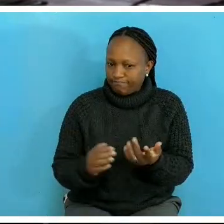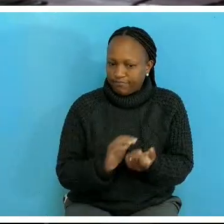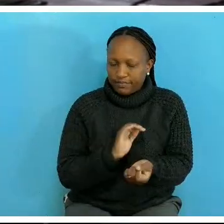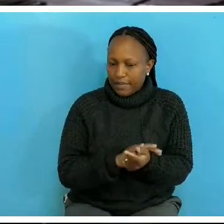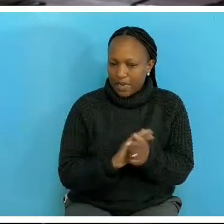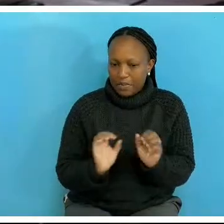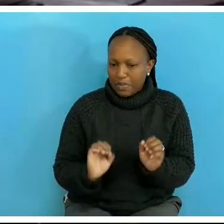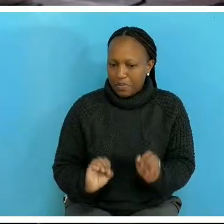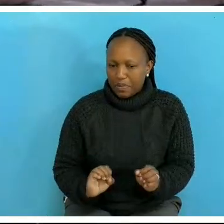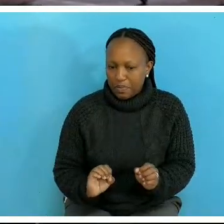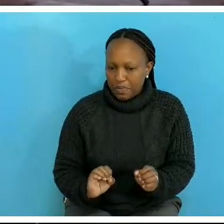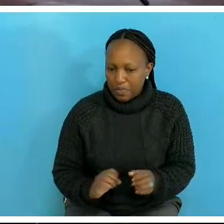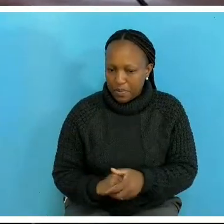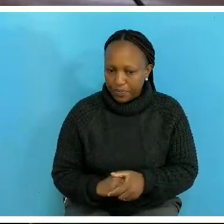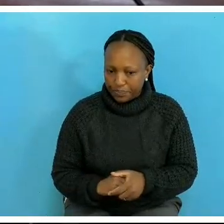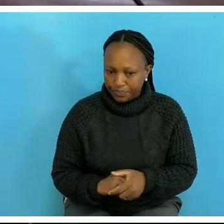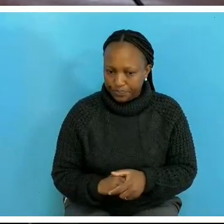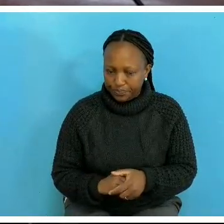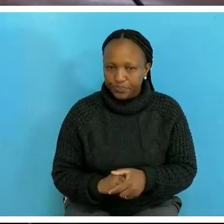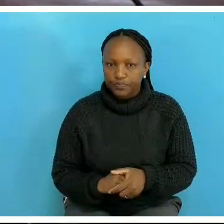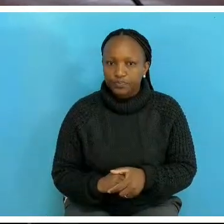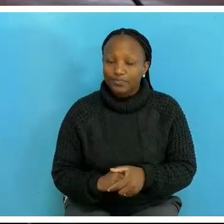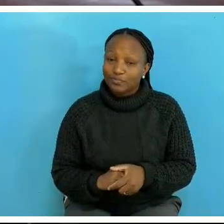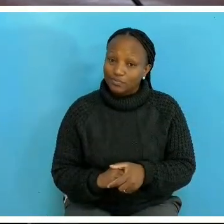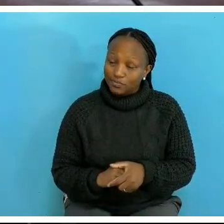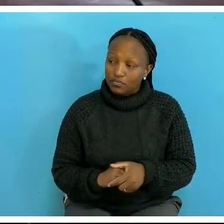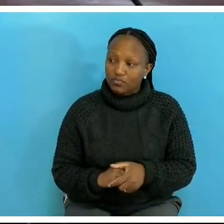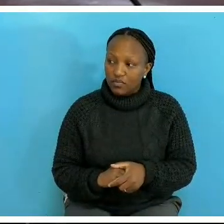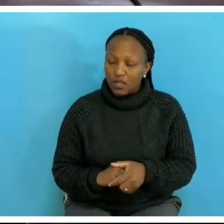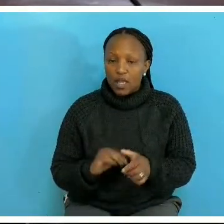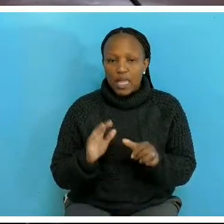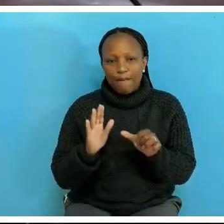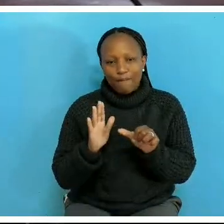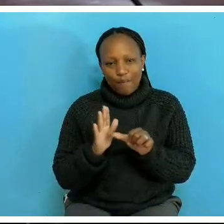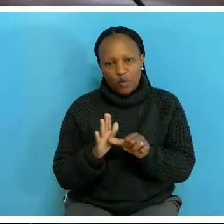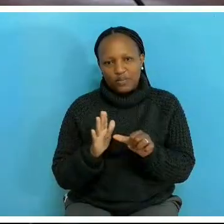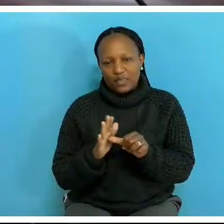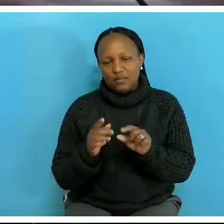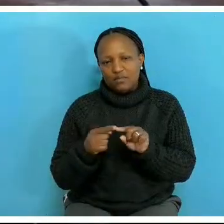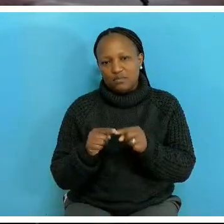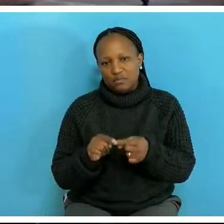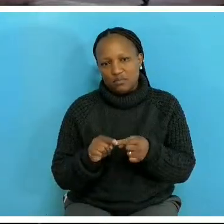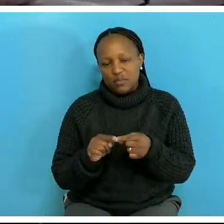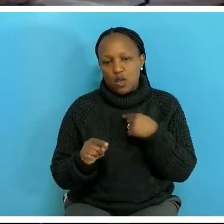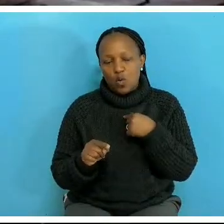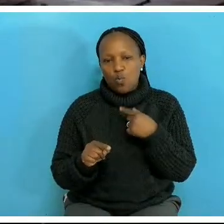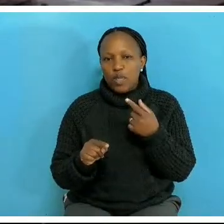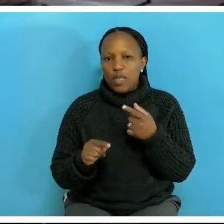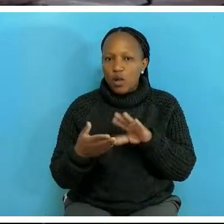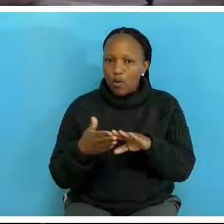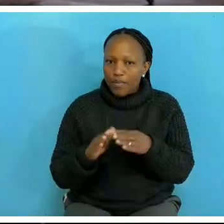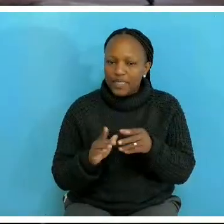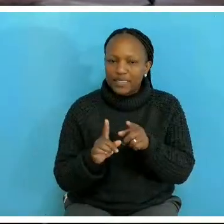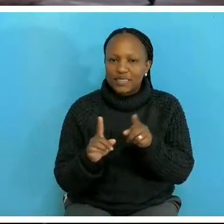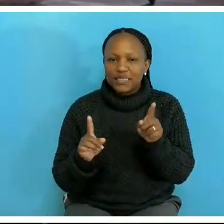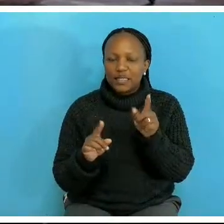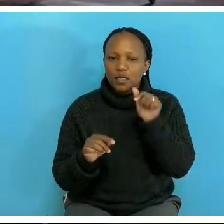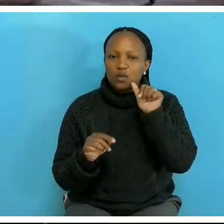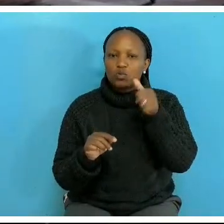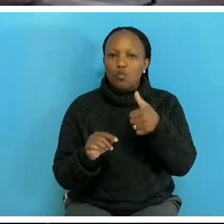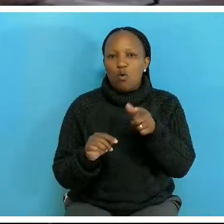Chair. And it is a very critical point so that we are not getting empowered as the communities. And tomorrow when we wake